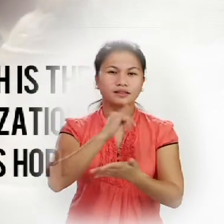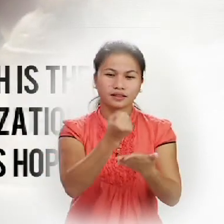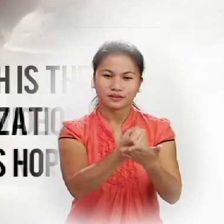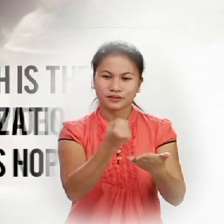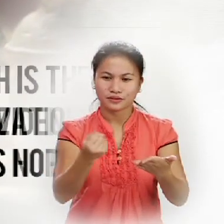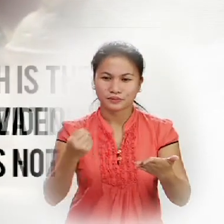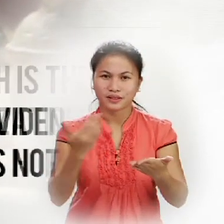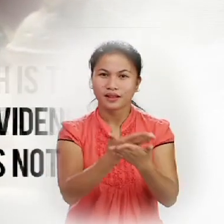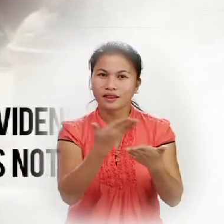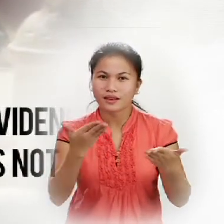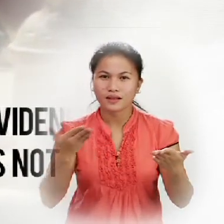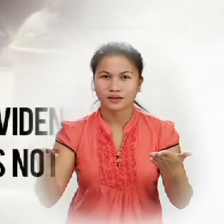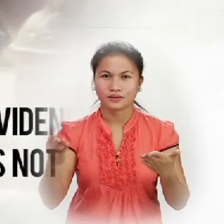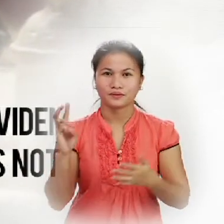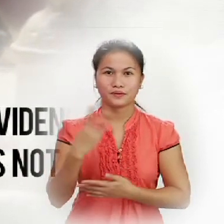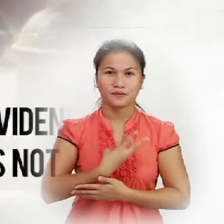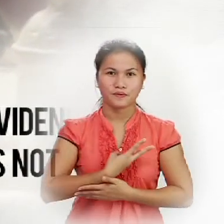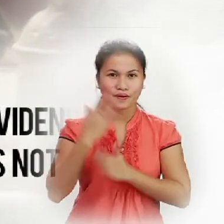hope for.